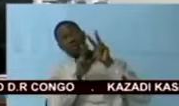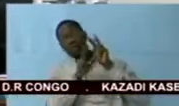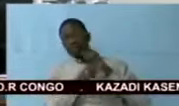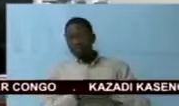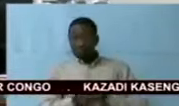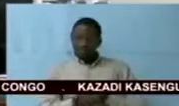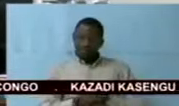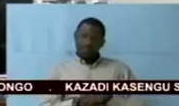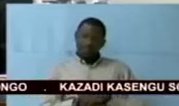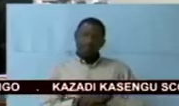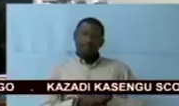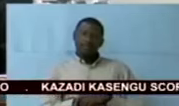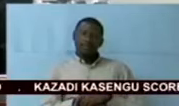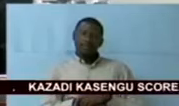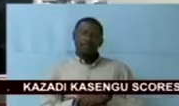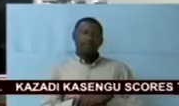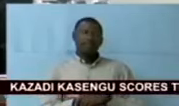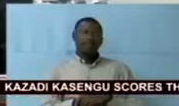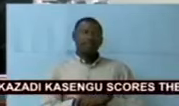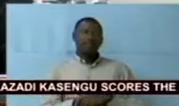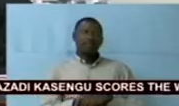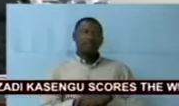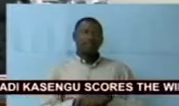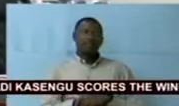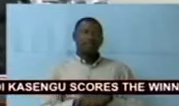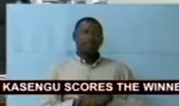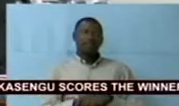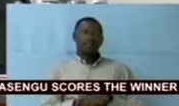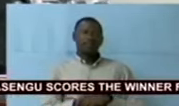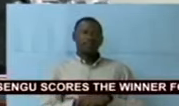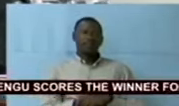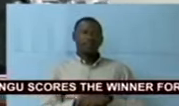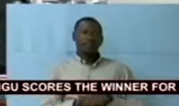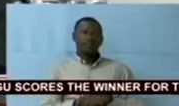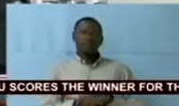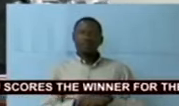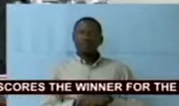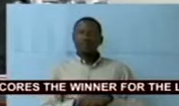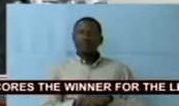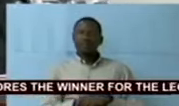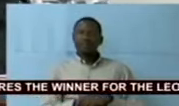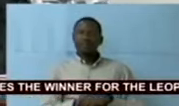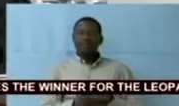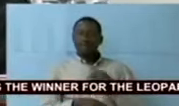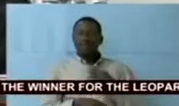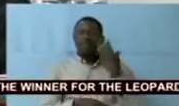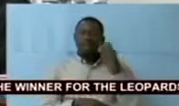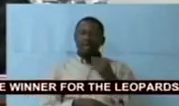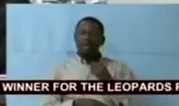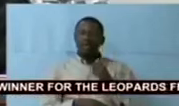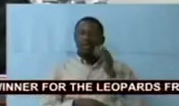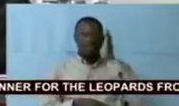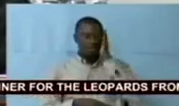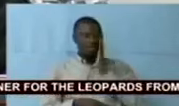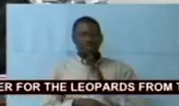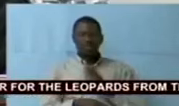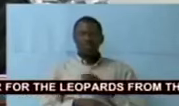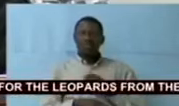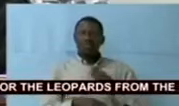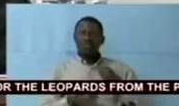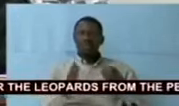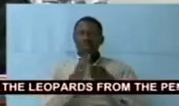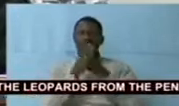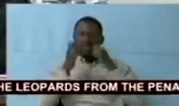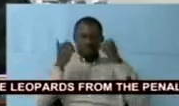wala minte ala kubero membe komala no jeng kuntole. That is how serious the accident was. Yin accident go